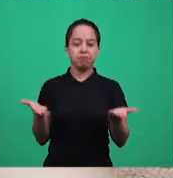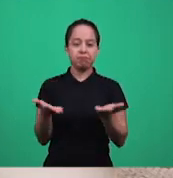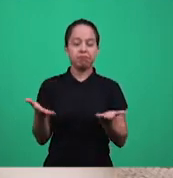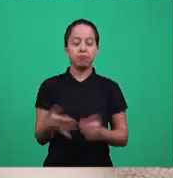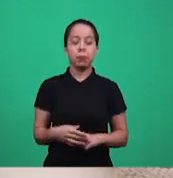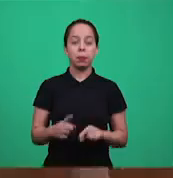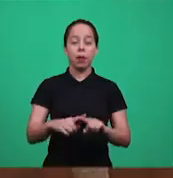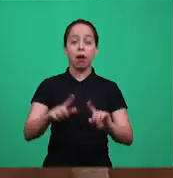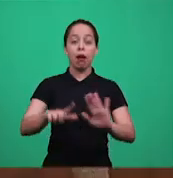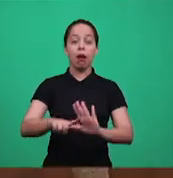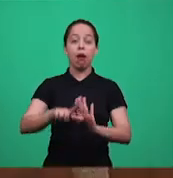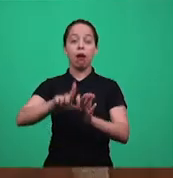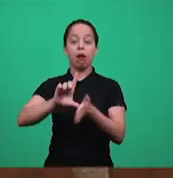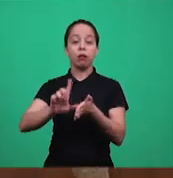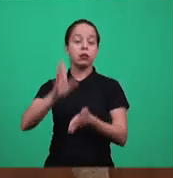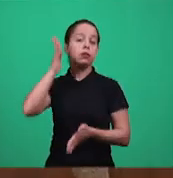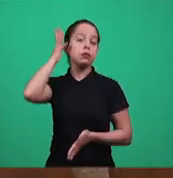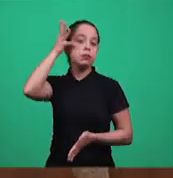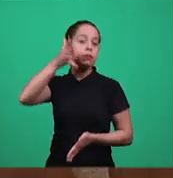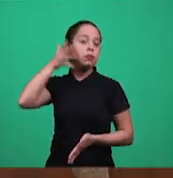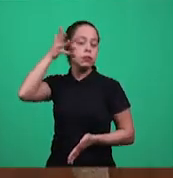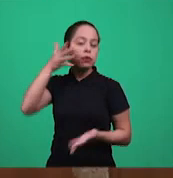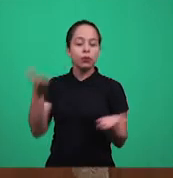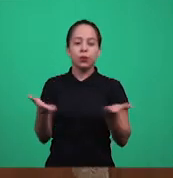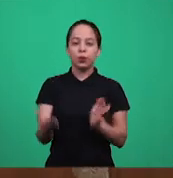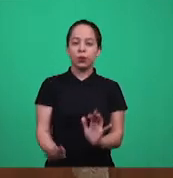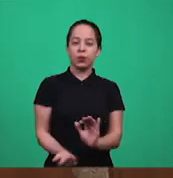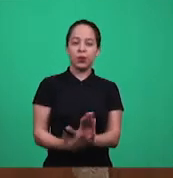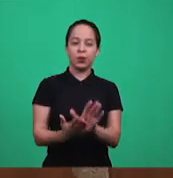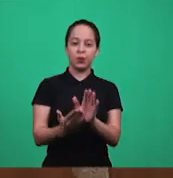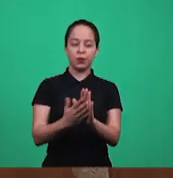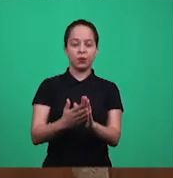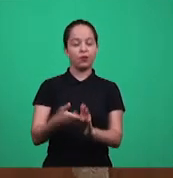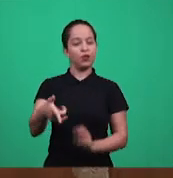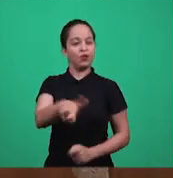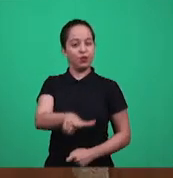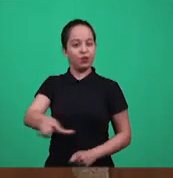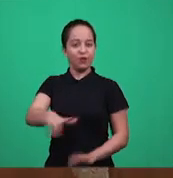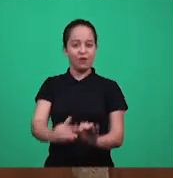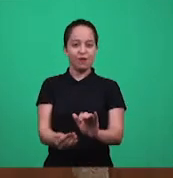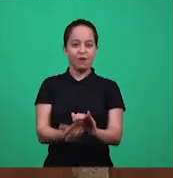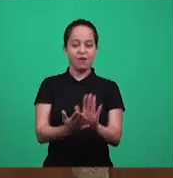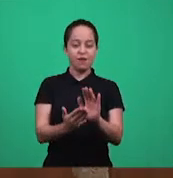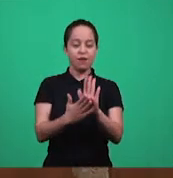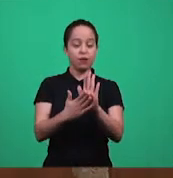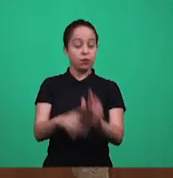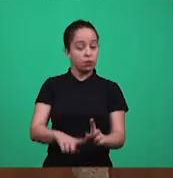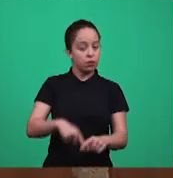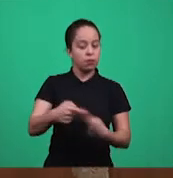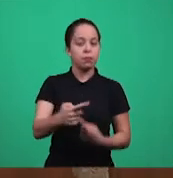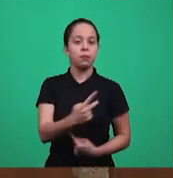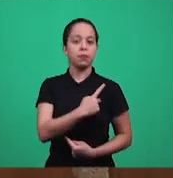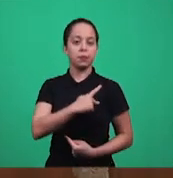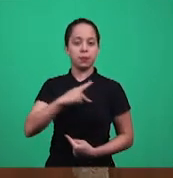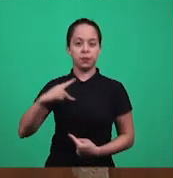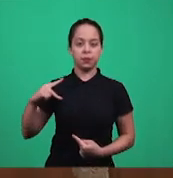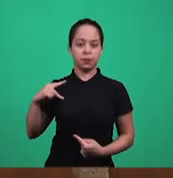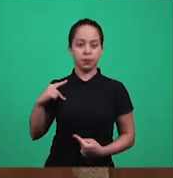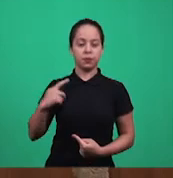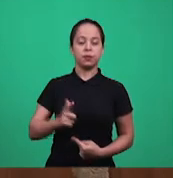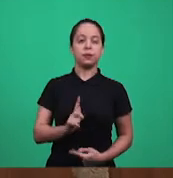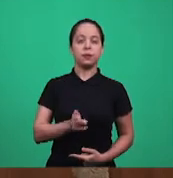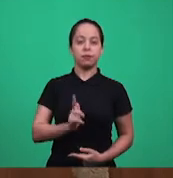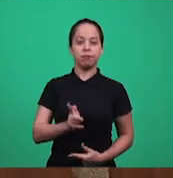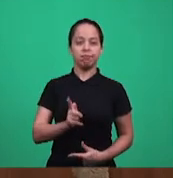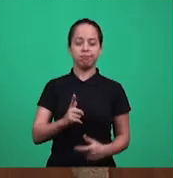to our hearts. But before, let us sing another song unto the Lord. And in sequence,